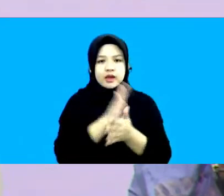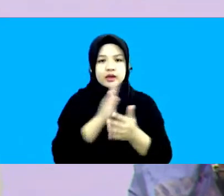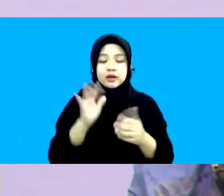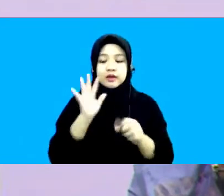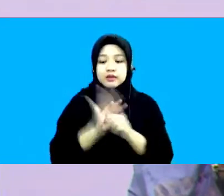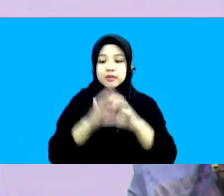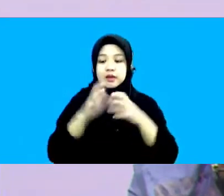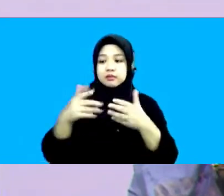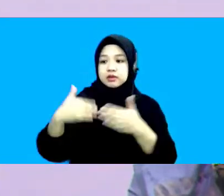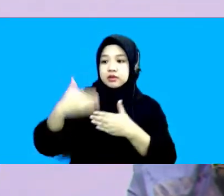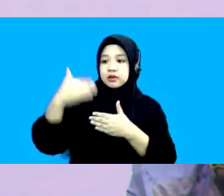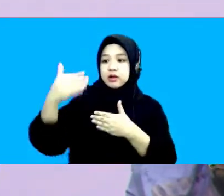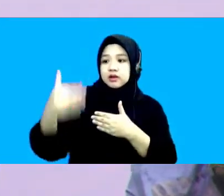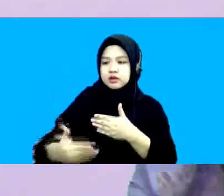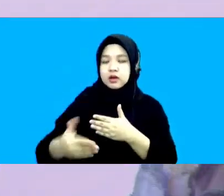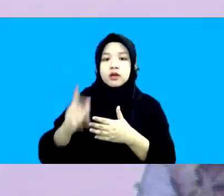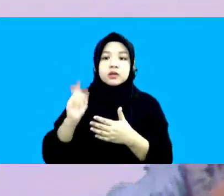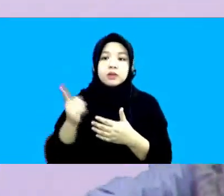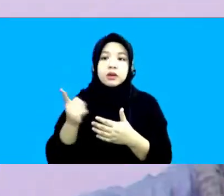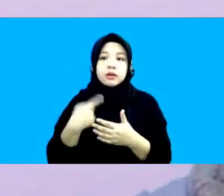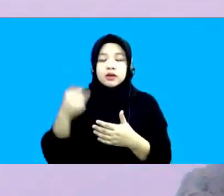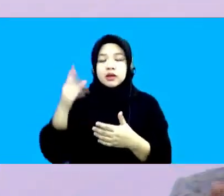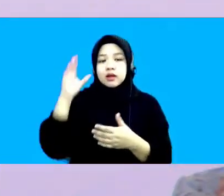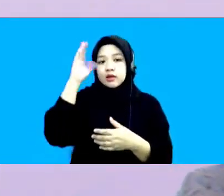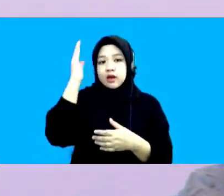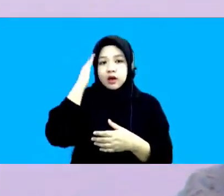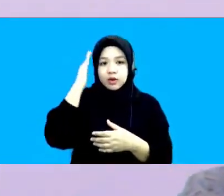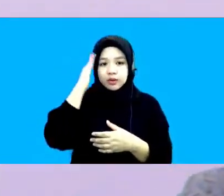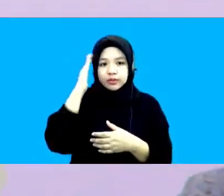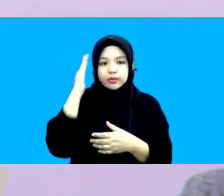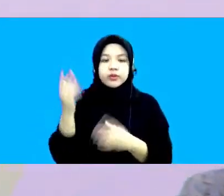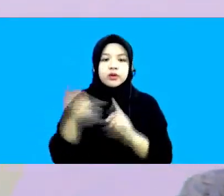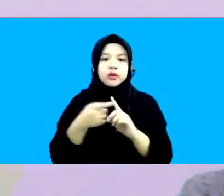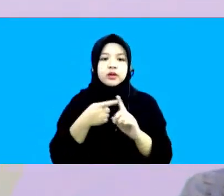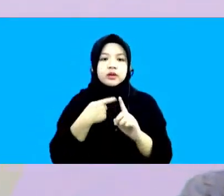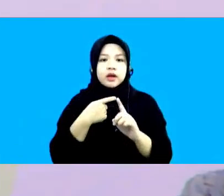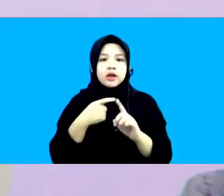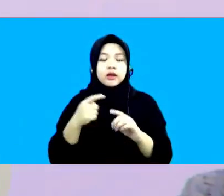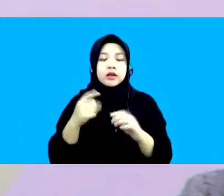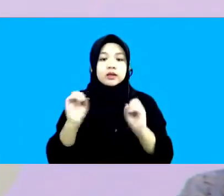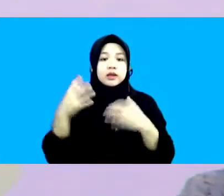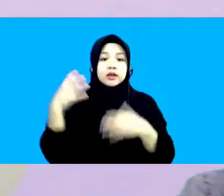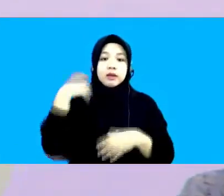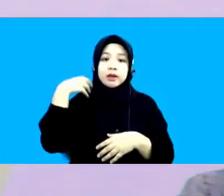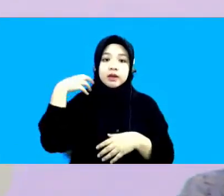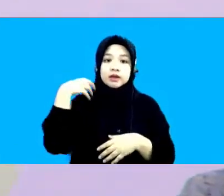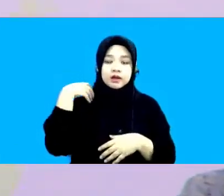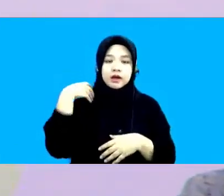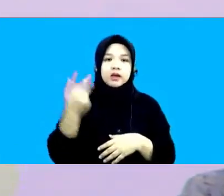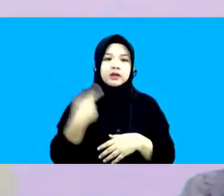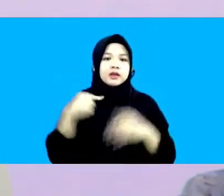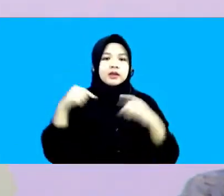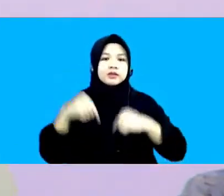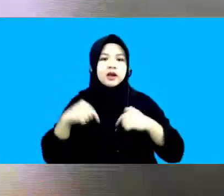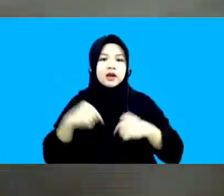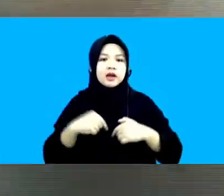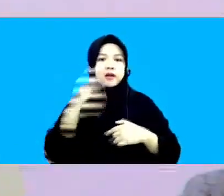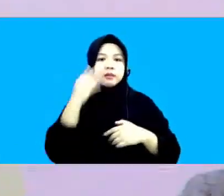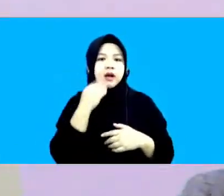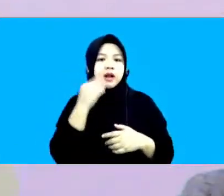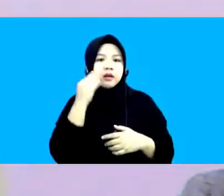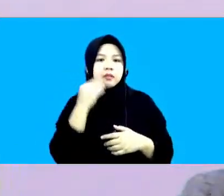Fabio mentioned, they already have unemployment benefit. So the issue with income declining could